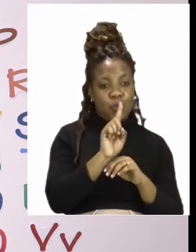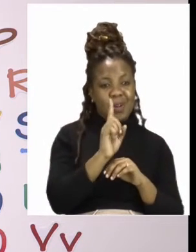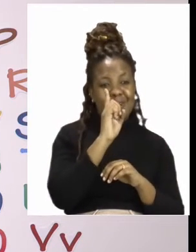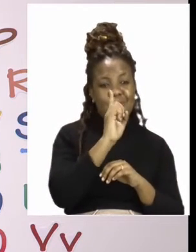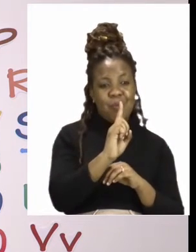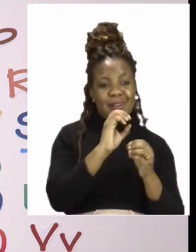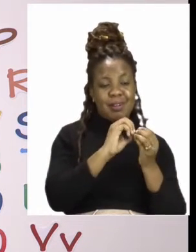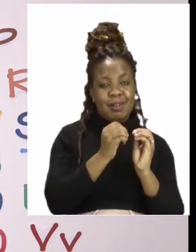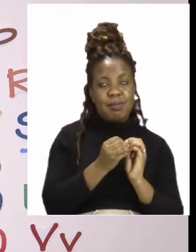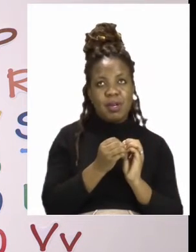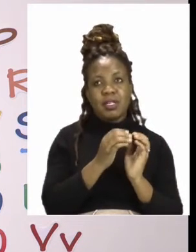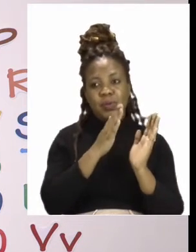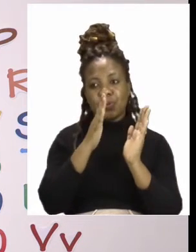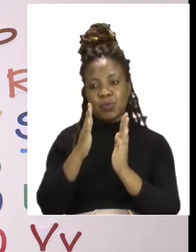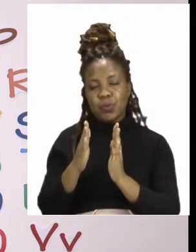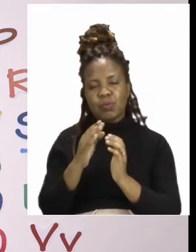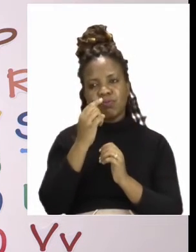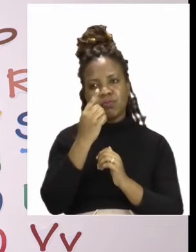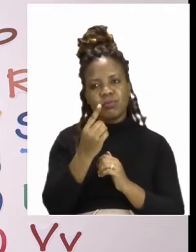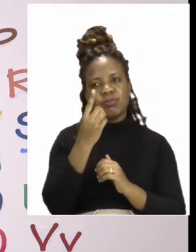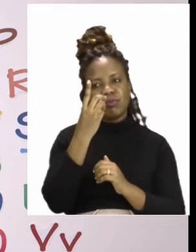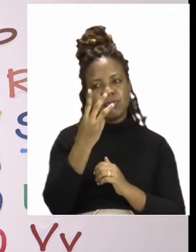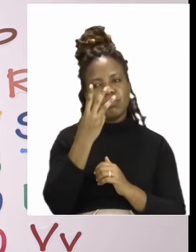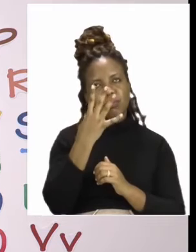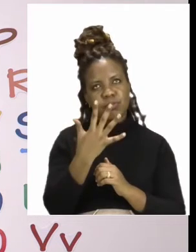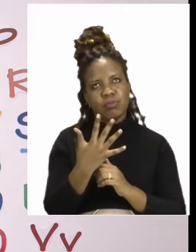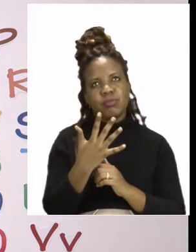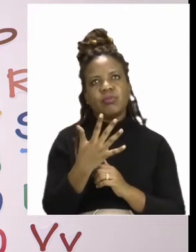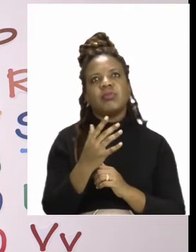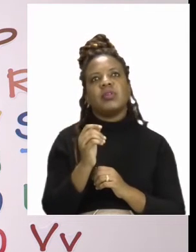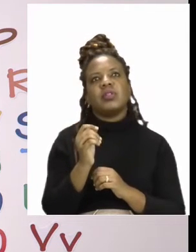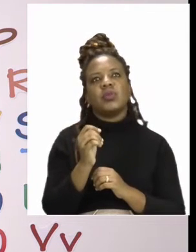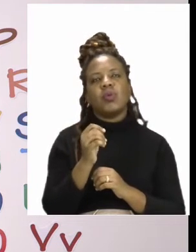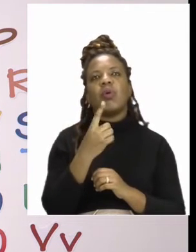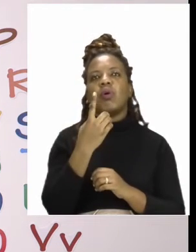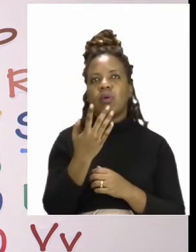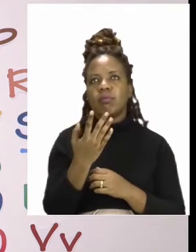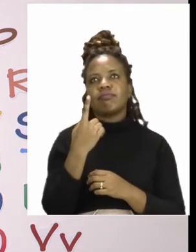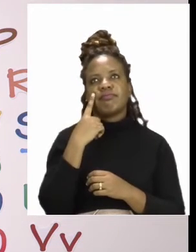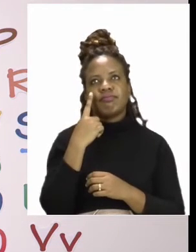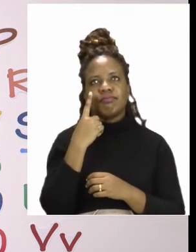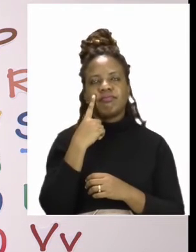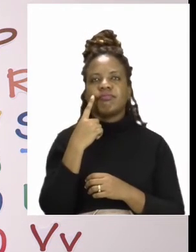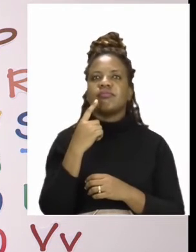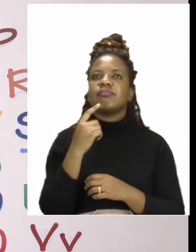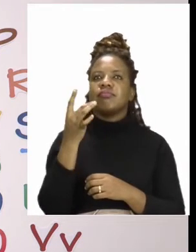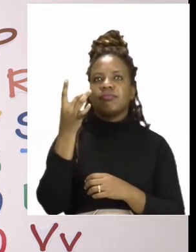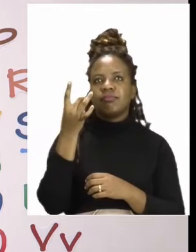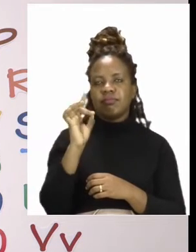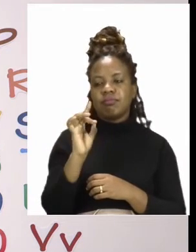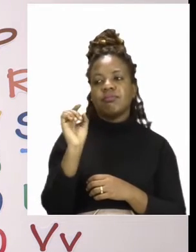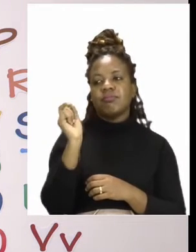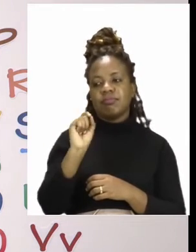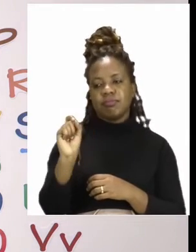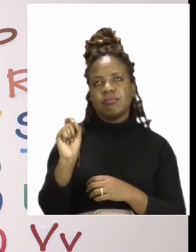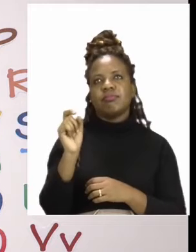given 10 and 5. Then I chose 10, and I'm not sure which one you chose. After that, that's when